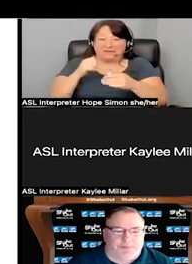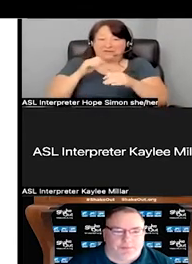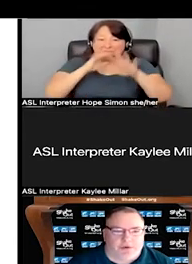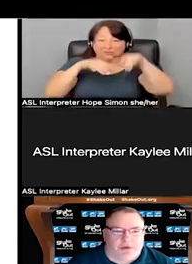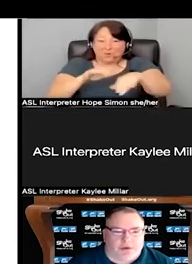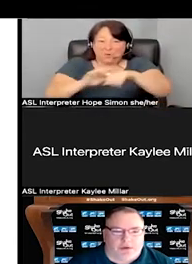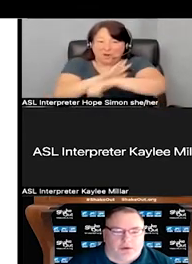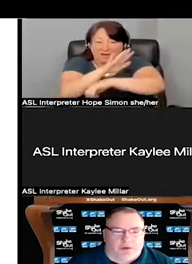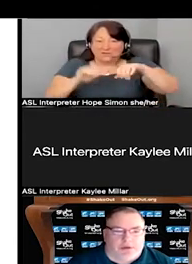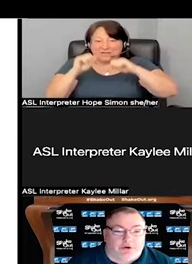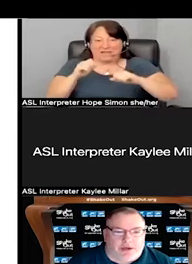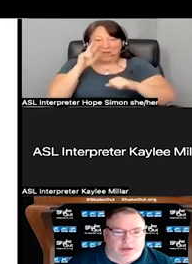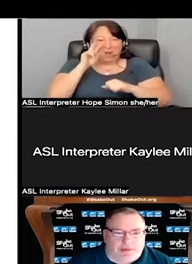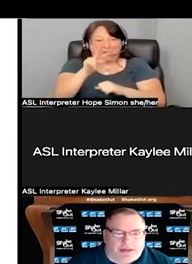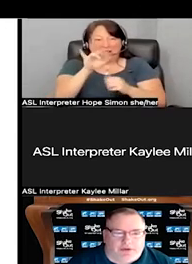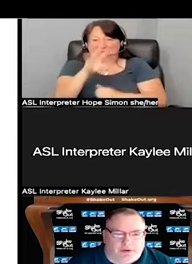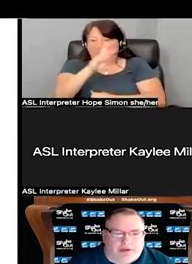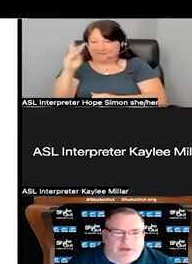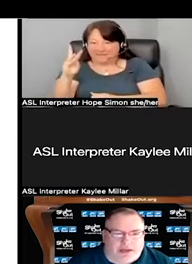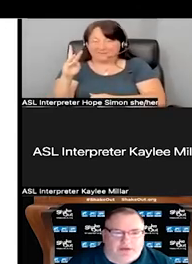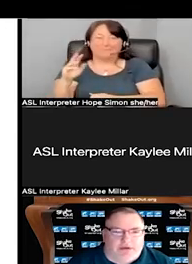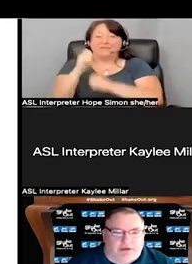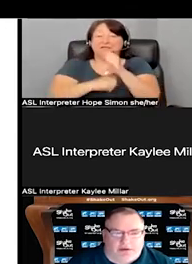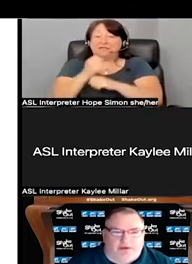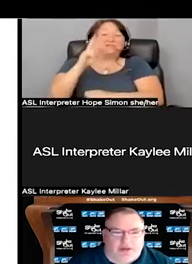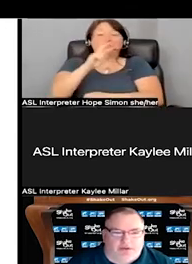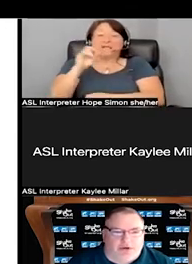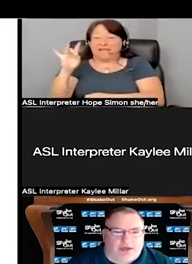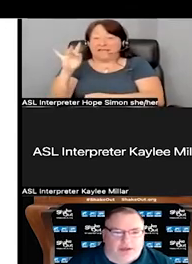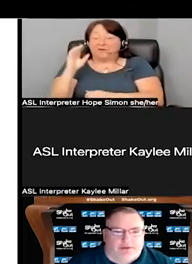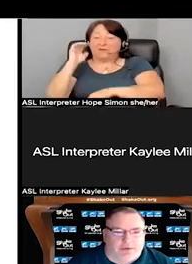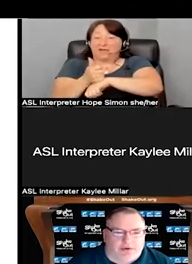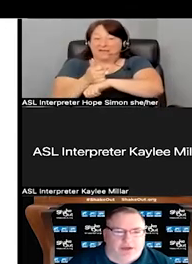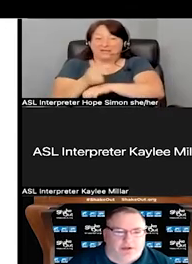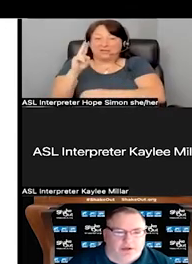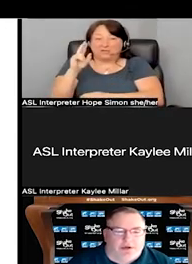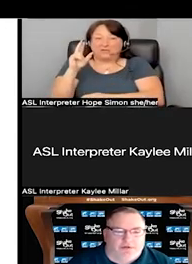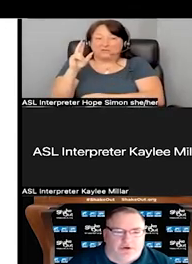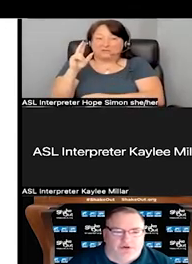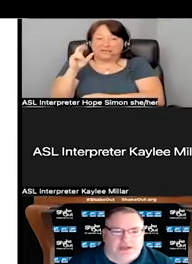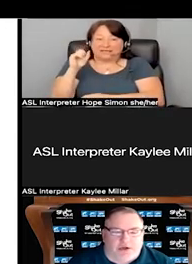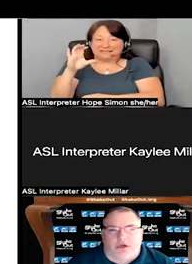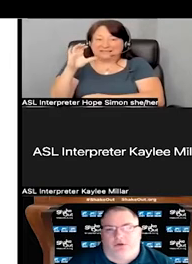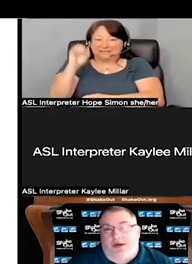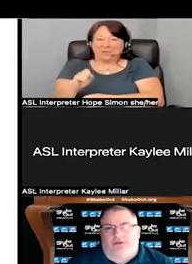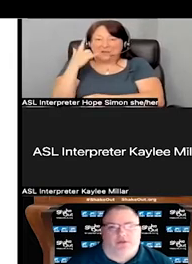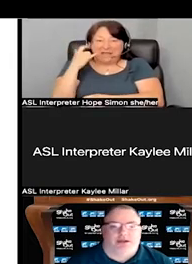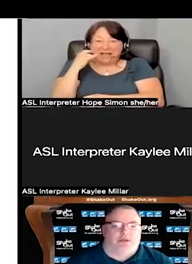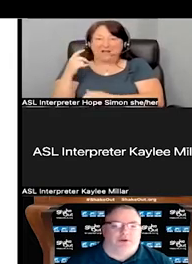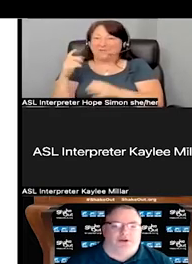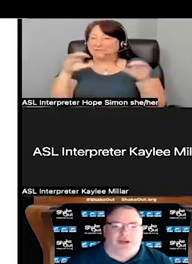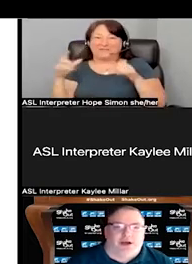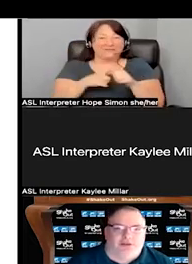website. We created back in 2008, the ECA SoCal, we created the first ShakeOut called Great